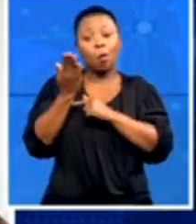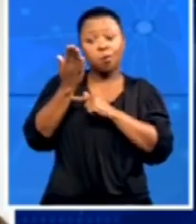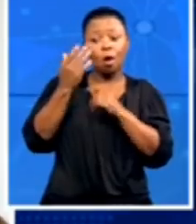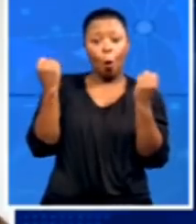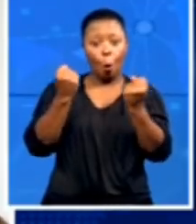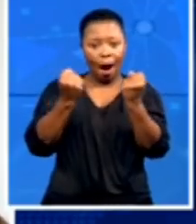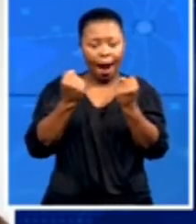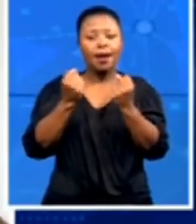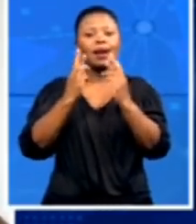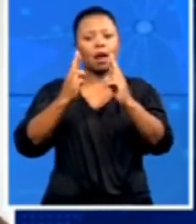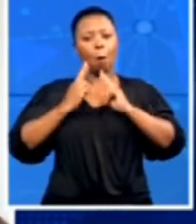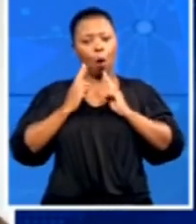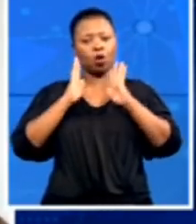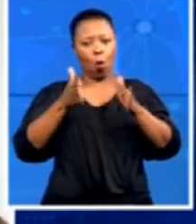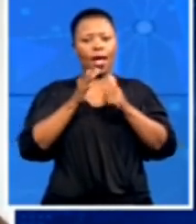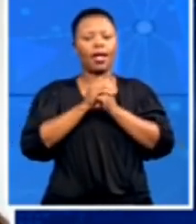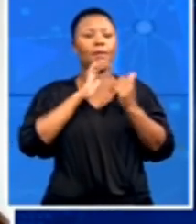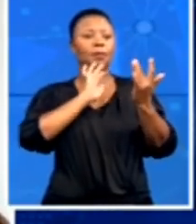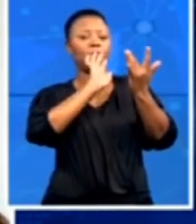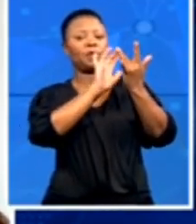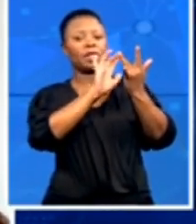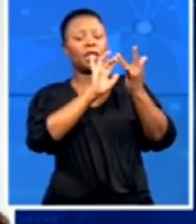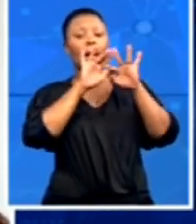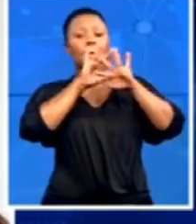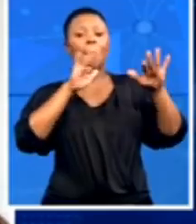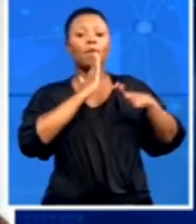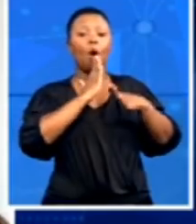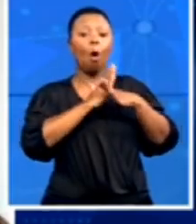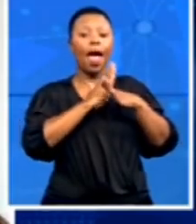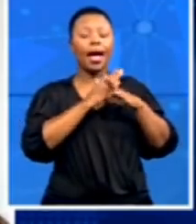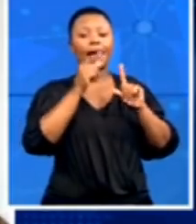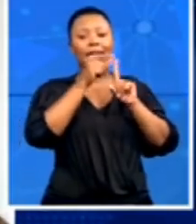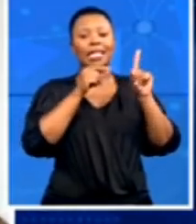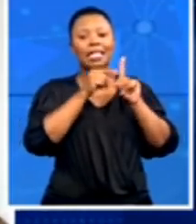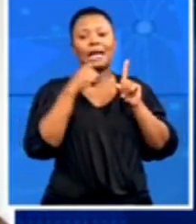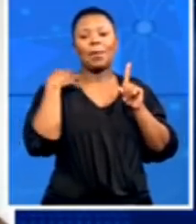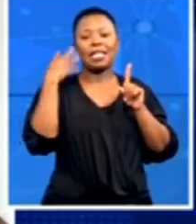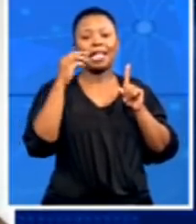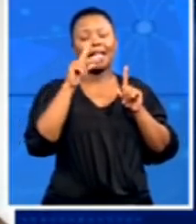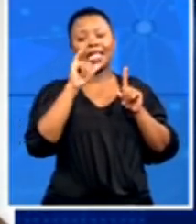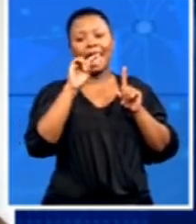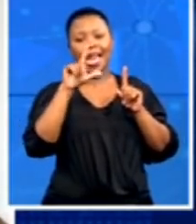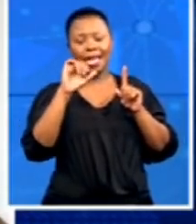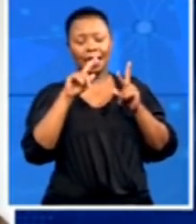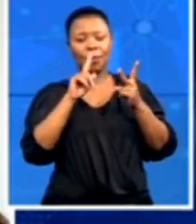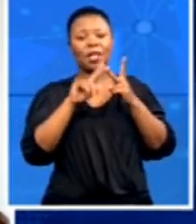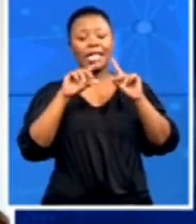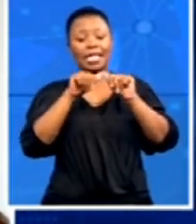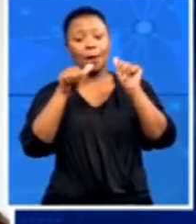of Public Works, Minister Dilil. I'm also in touch with the Deputy Minister of State